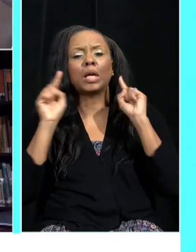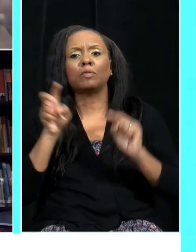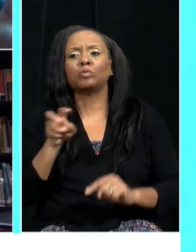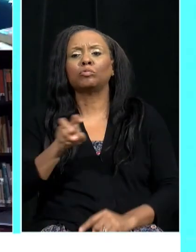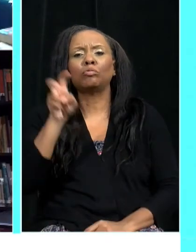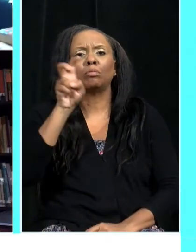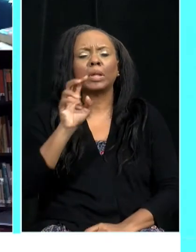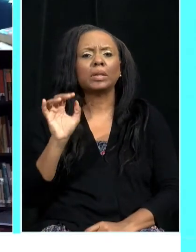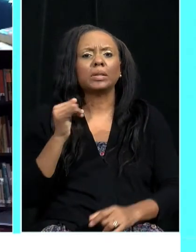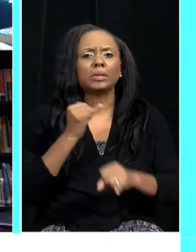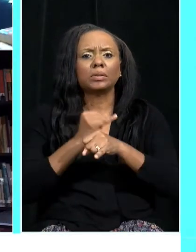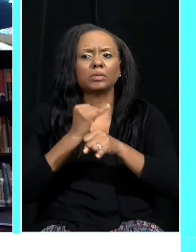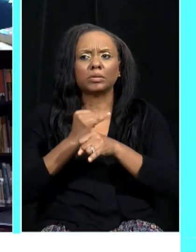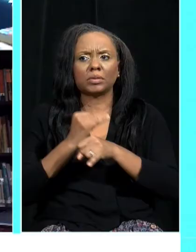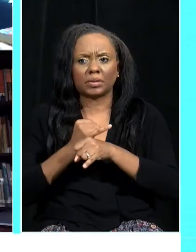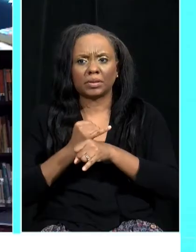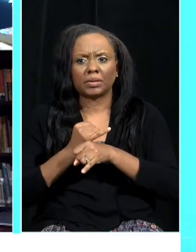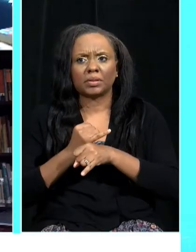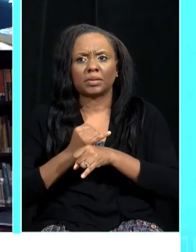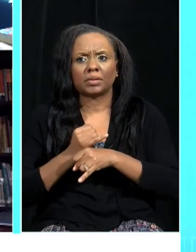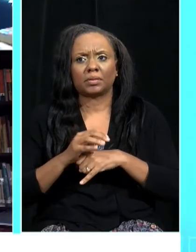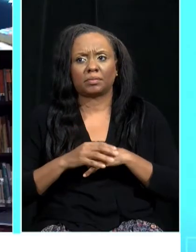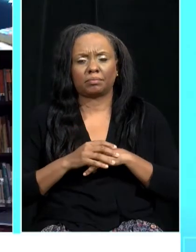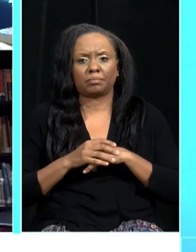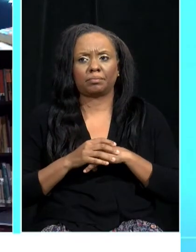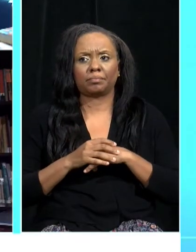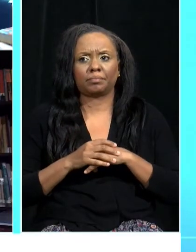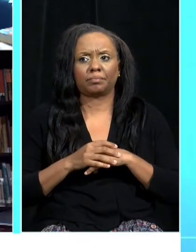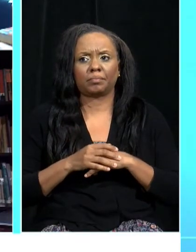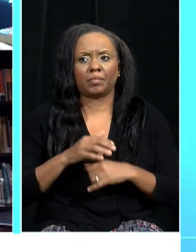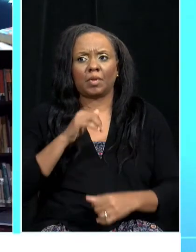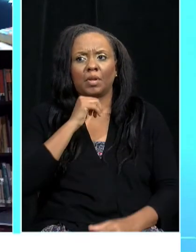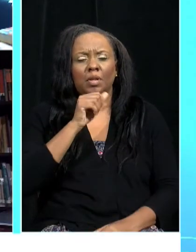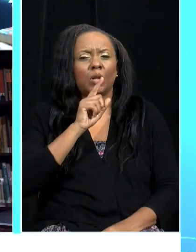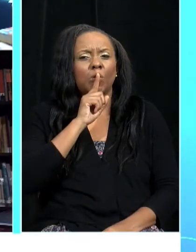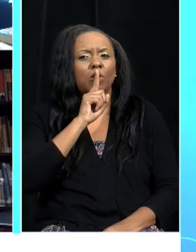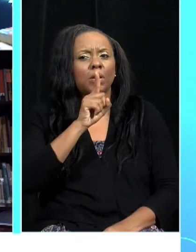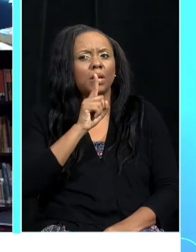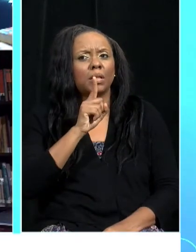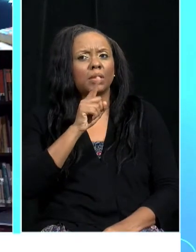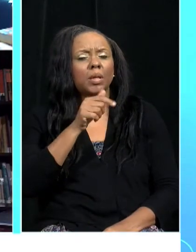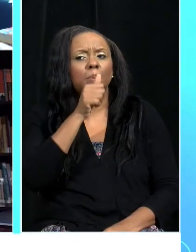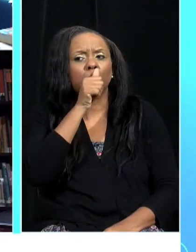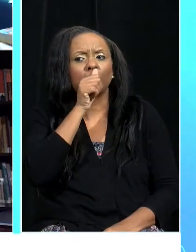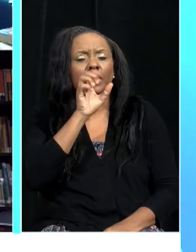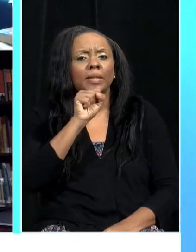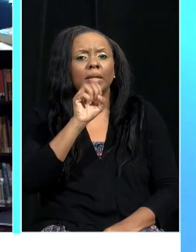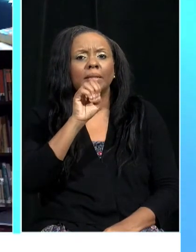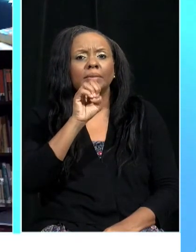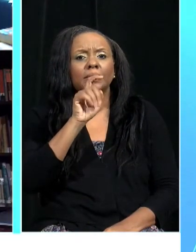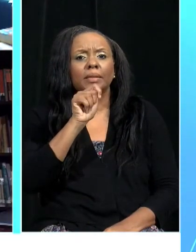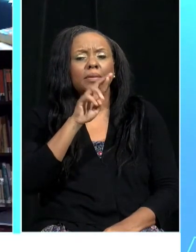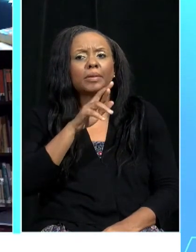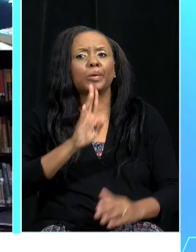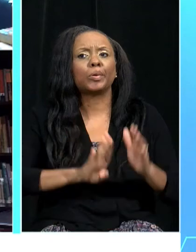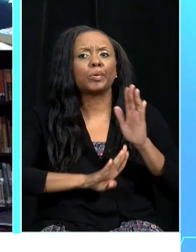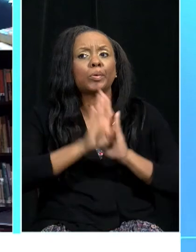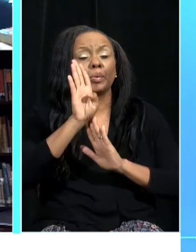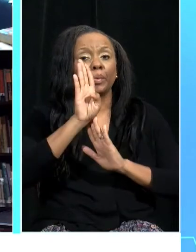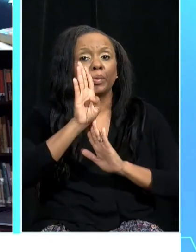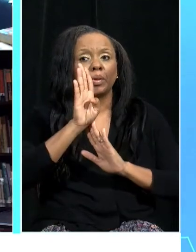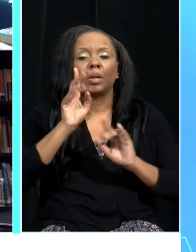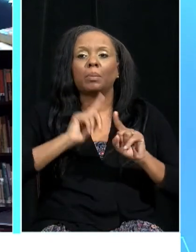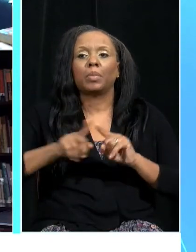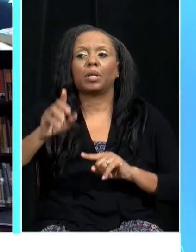that in inverted commas, largely to do with not necessarily private sector led growth, anything. It has a lot to do with the role that the state is playing